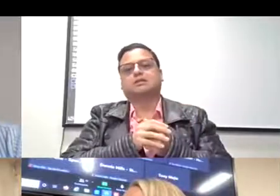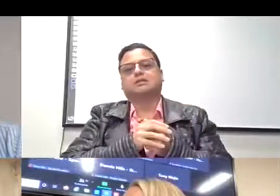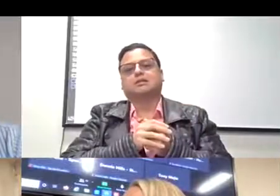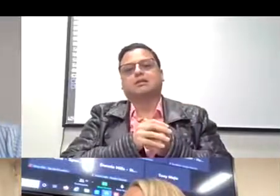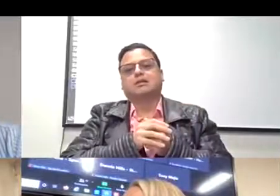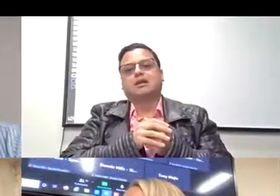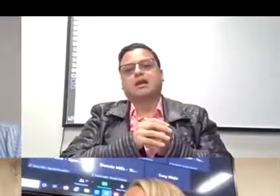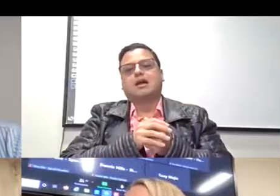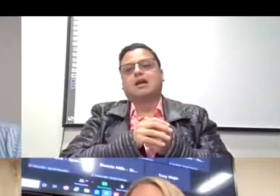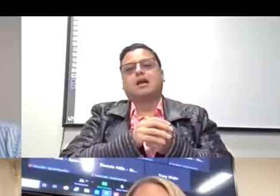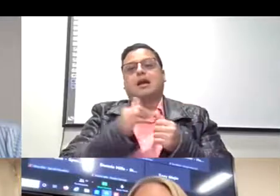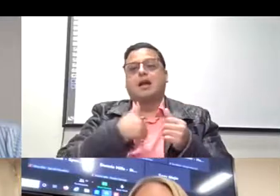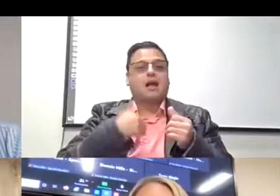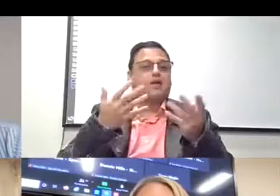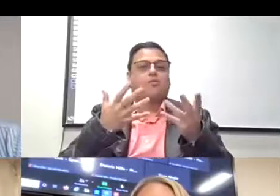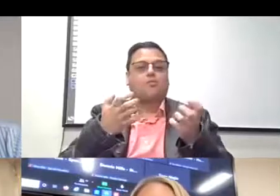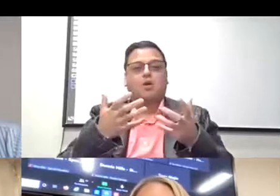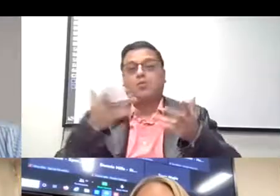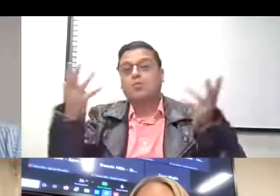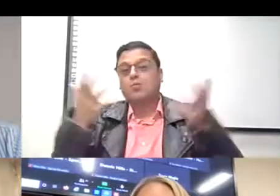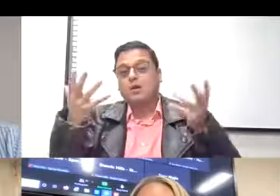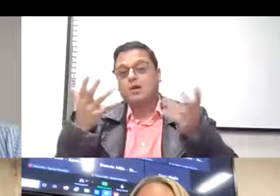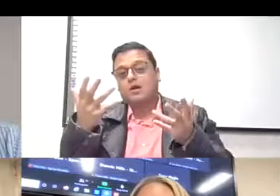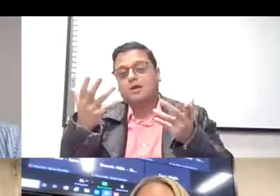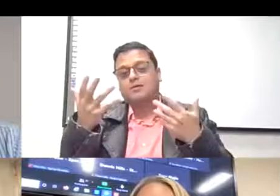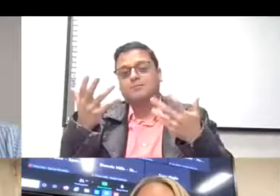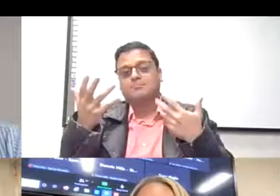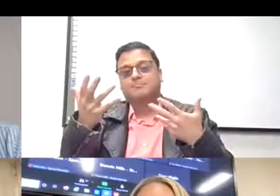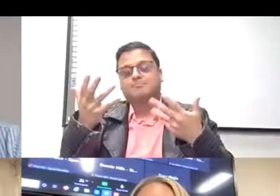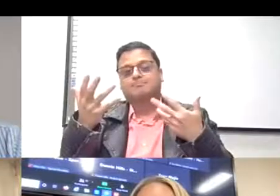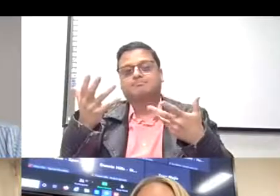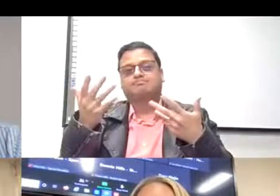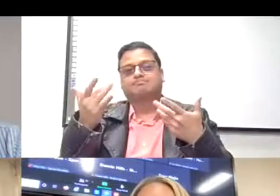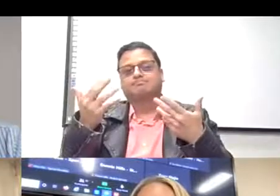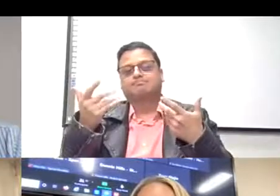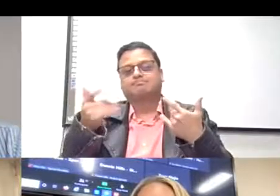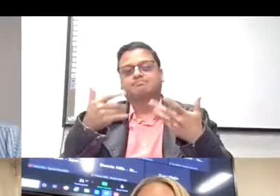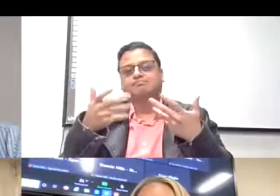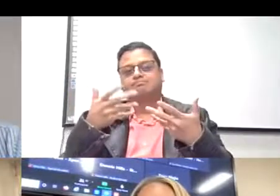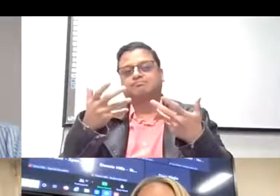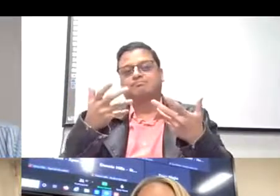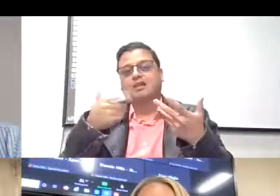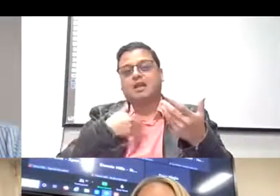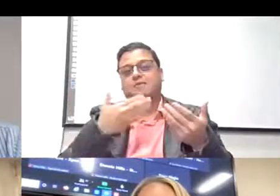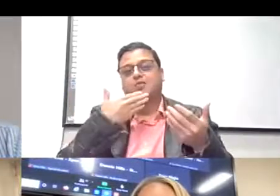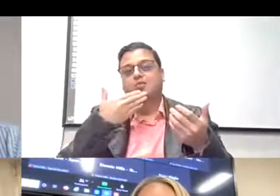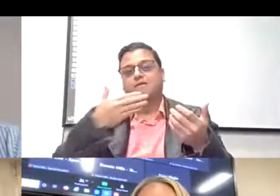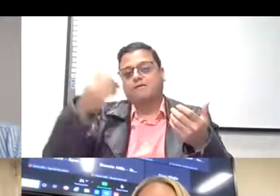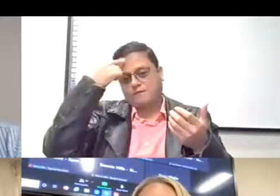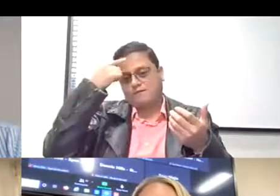What I'm looking for, honestly, is is I'm grateful for